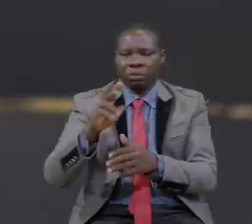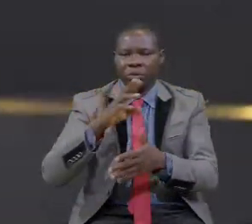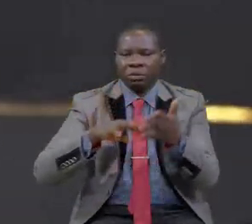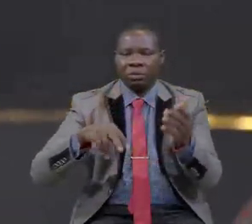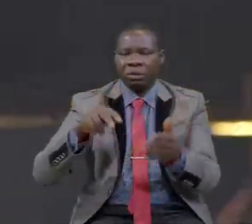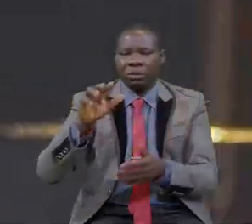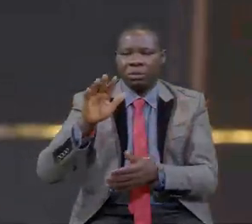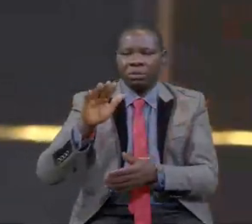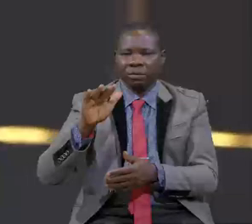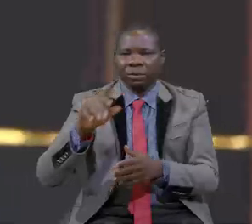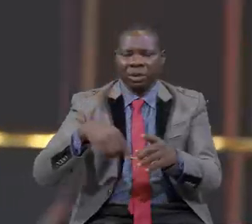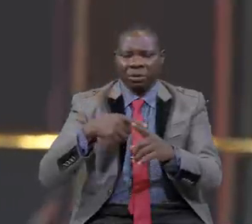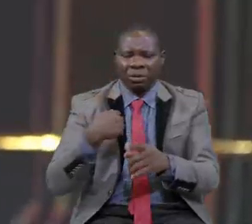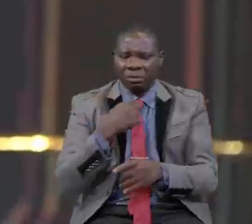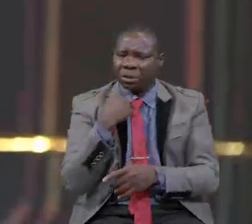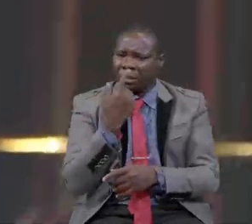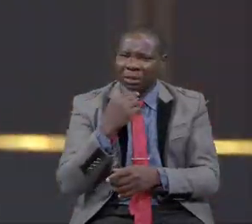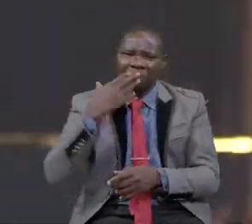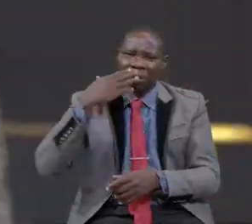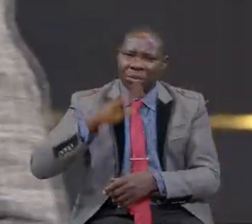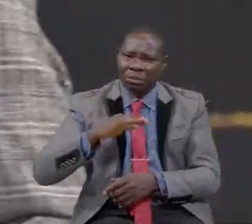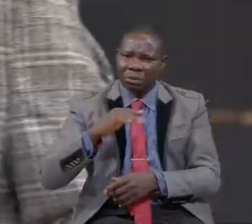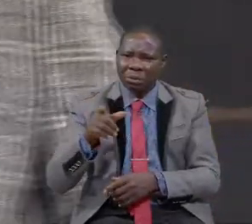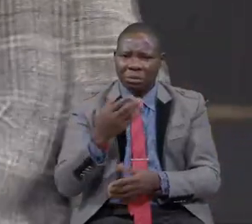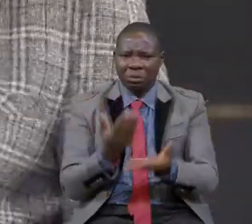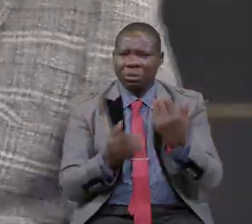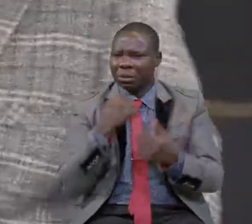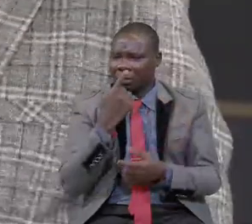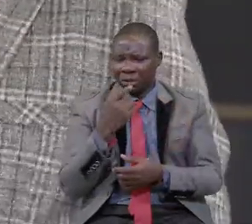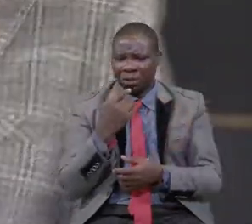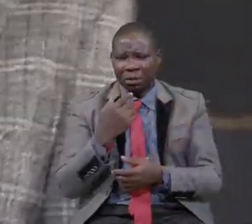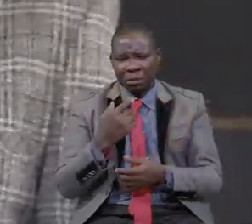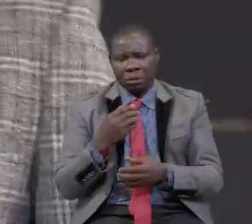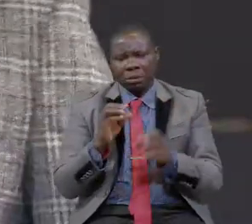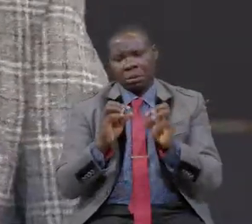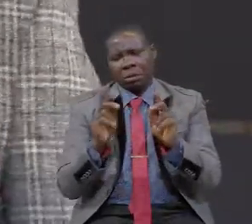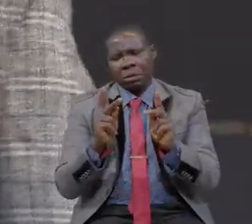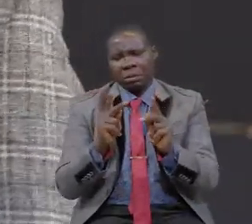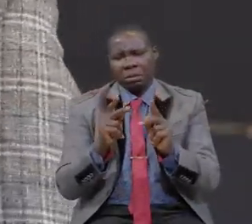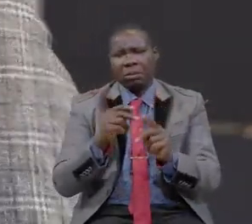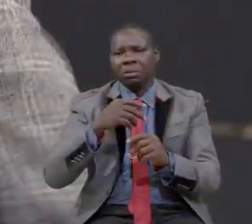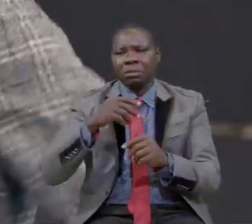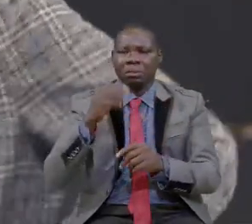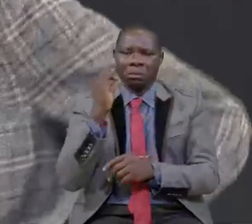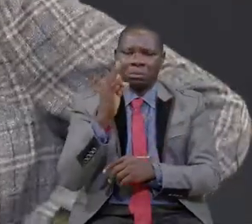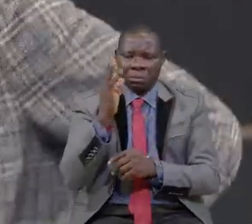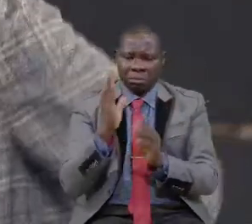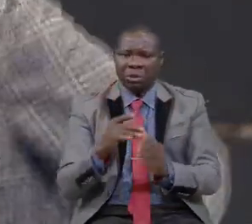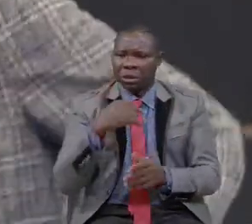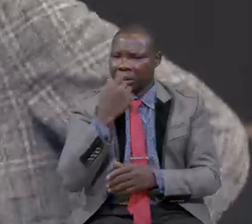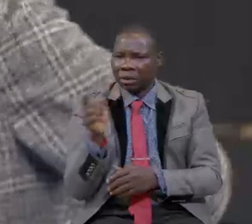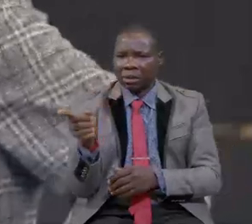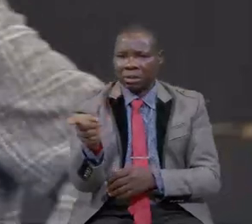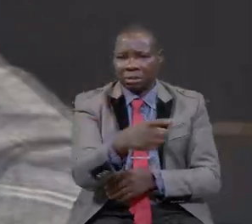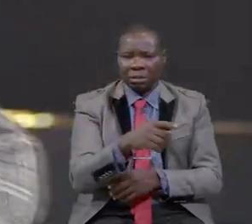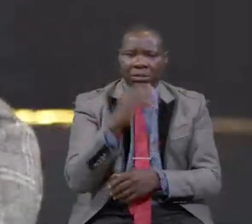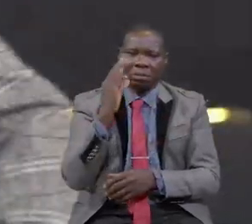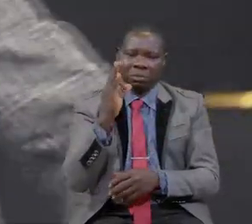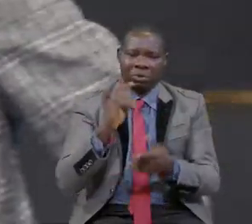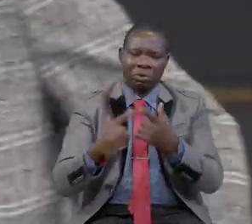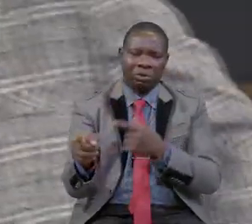abomination, you might say, well, preacher, tell them, preach to them. They need to